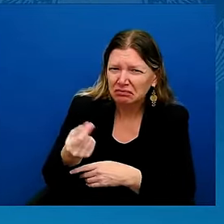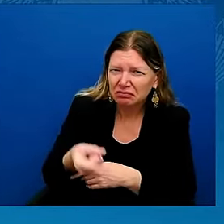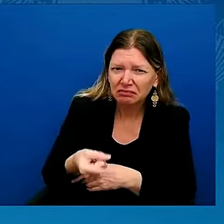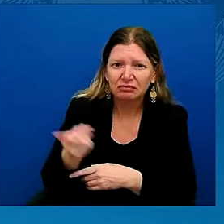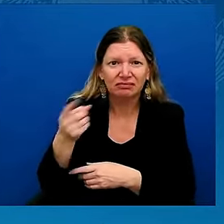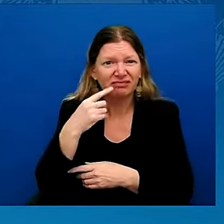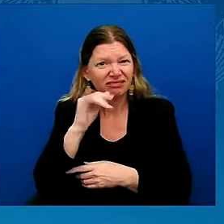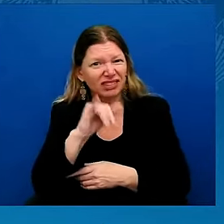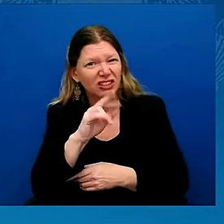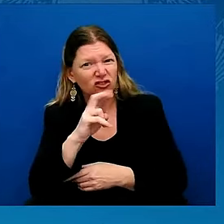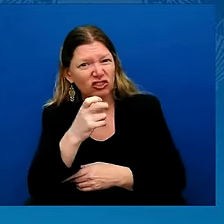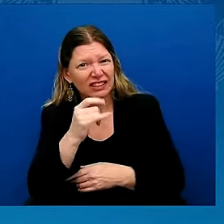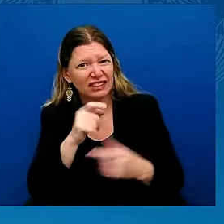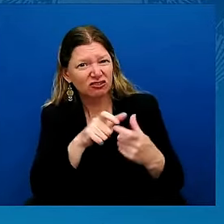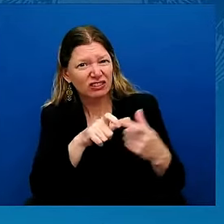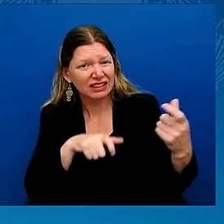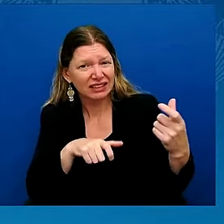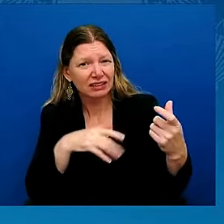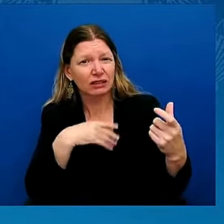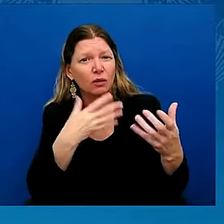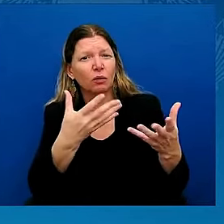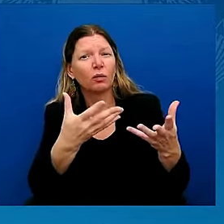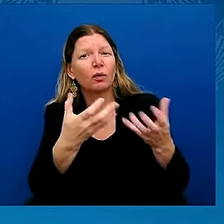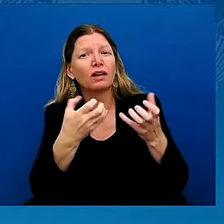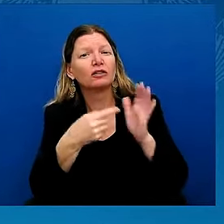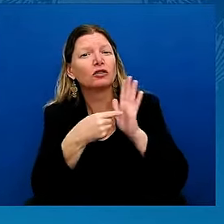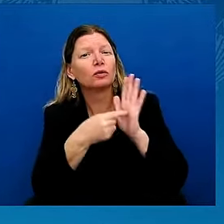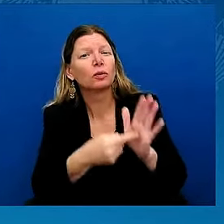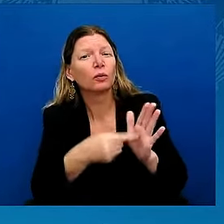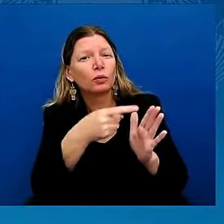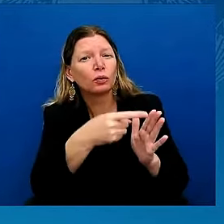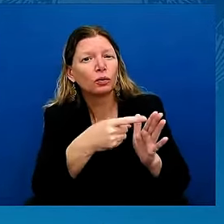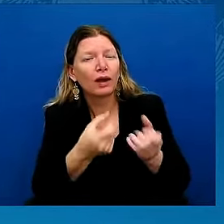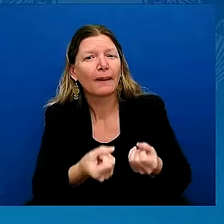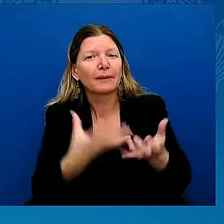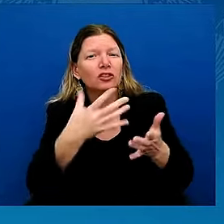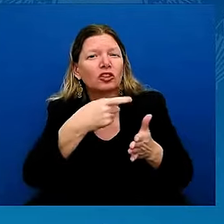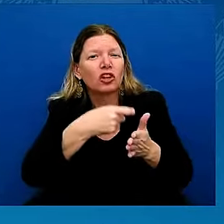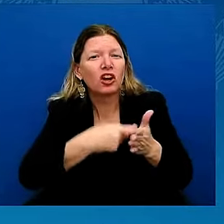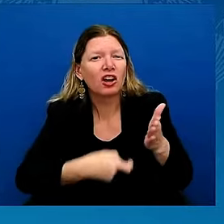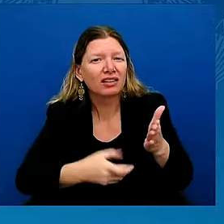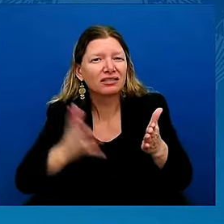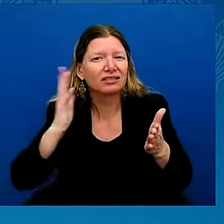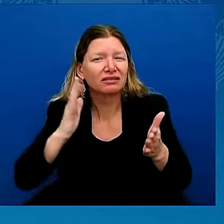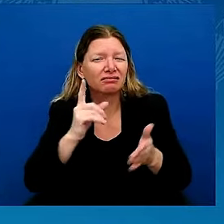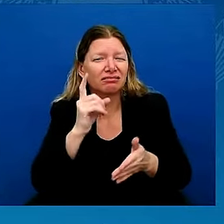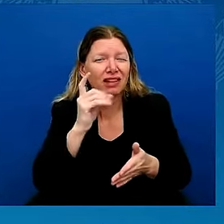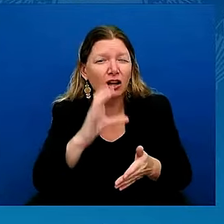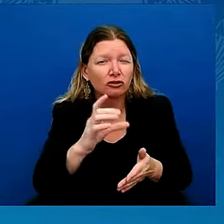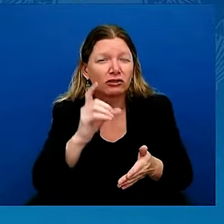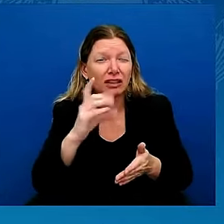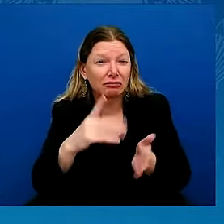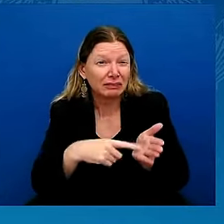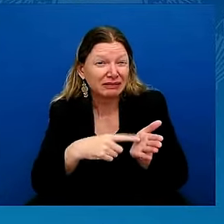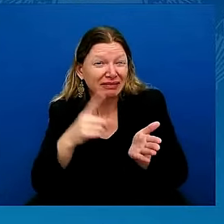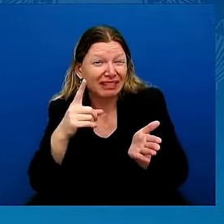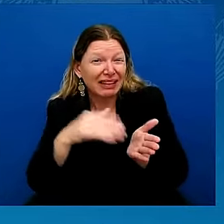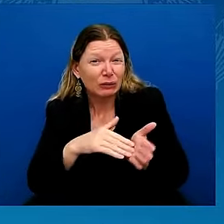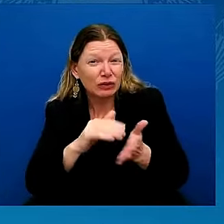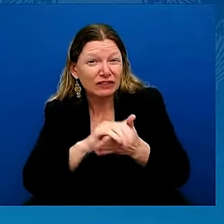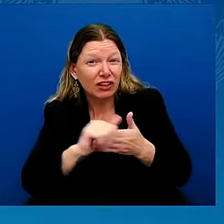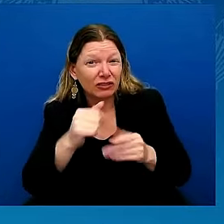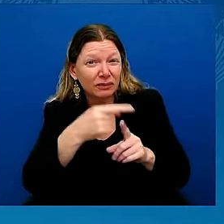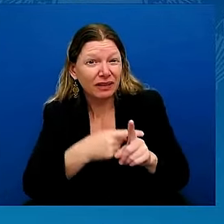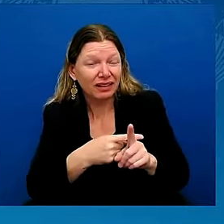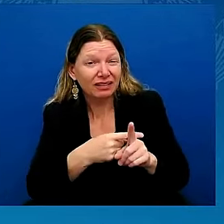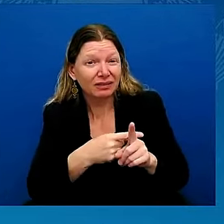it used to cost us hundreds, if not $1,000 a month, but no more. The work we are doing